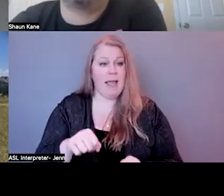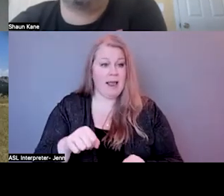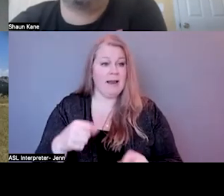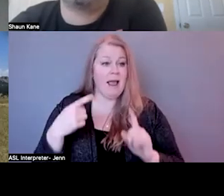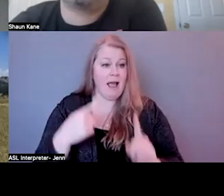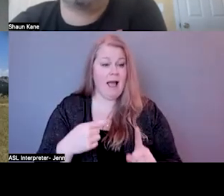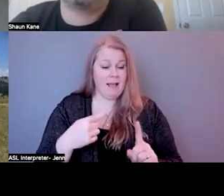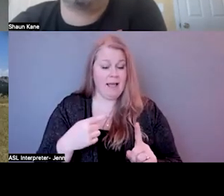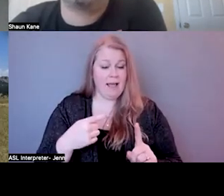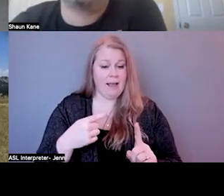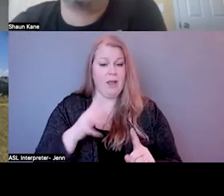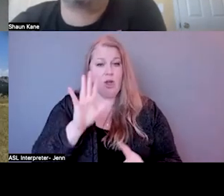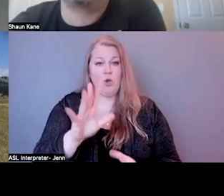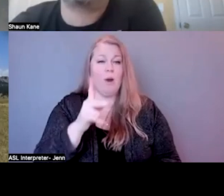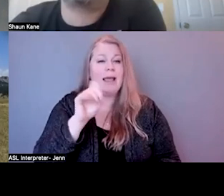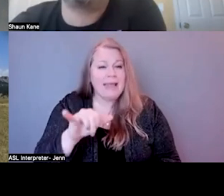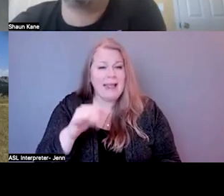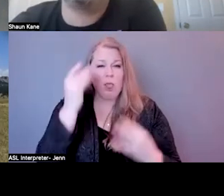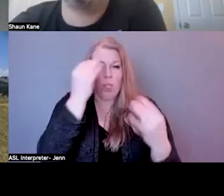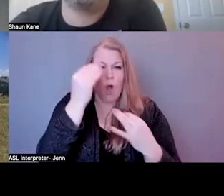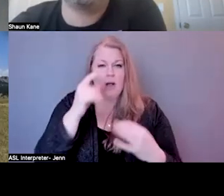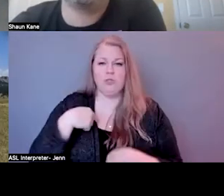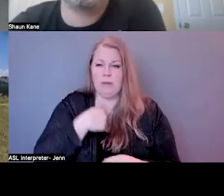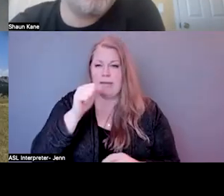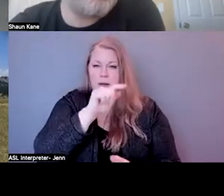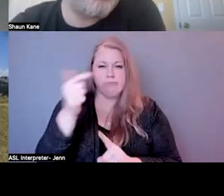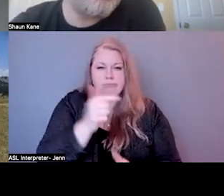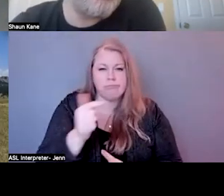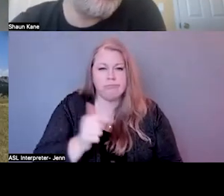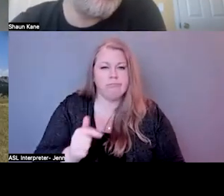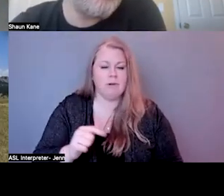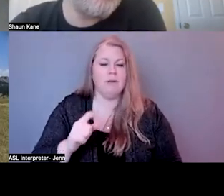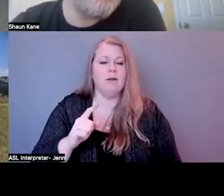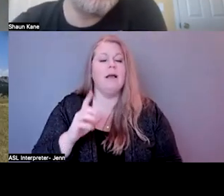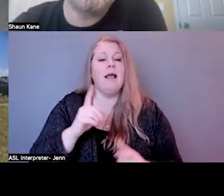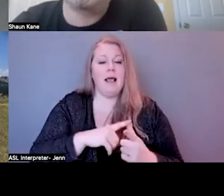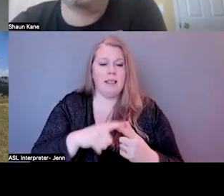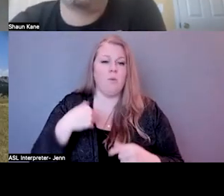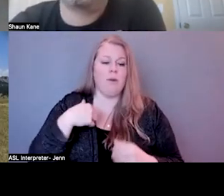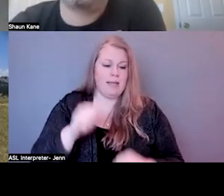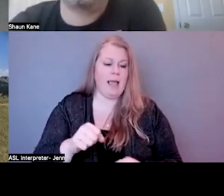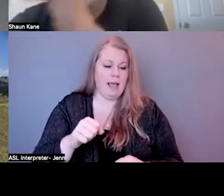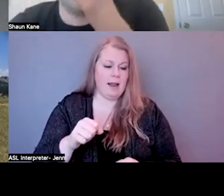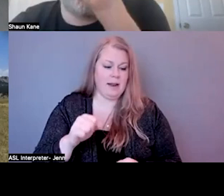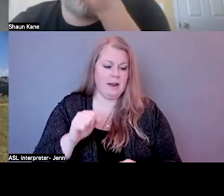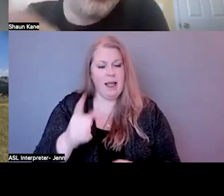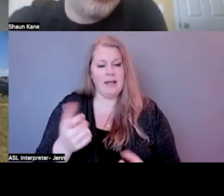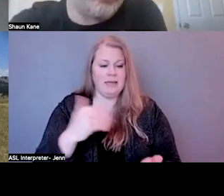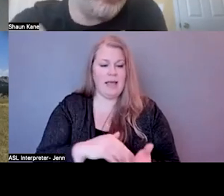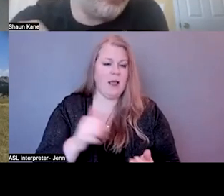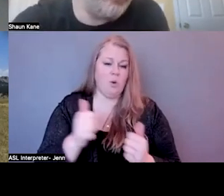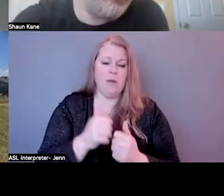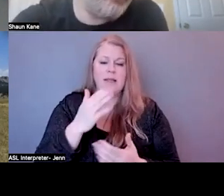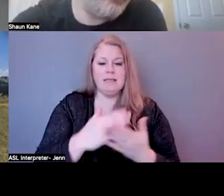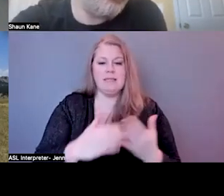harvesting fashion your key thoughts so we can get all the way around the pike at least once first, and then we'll come back around again with